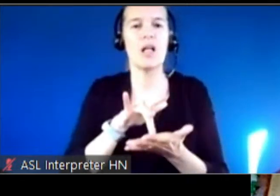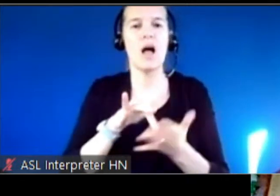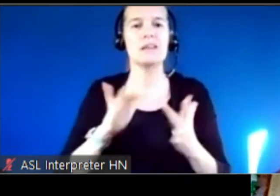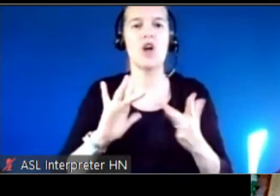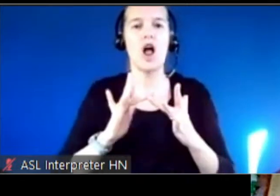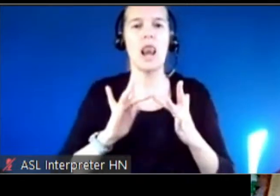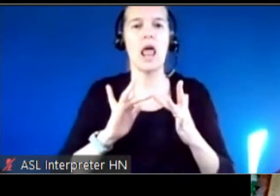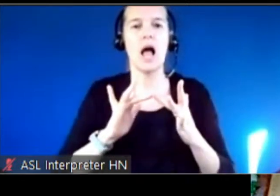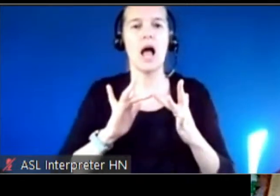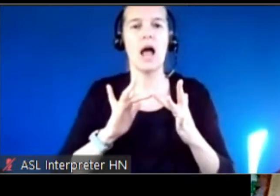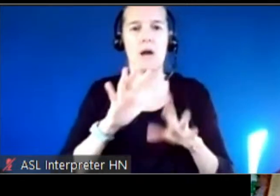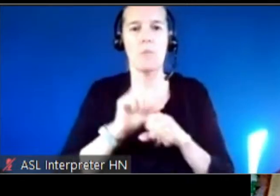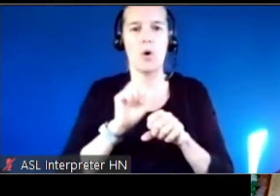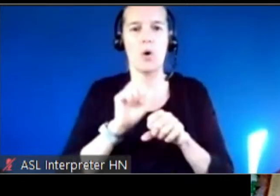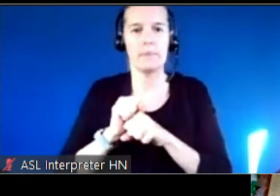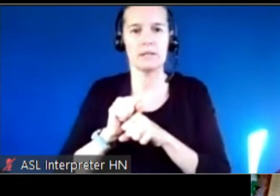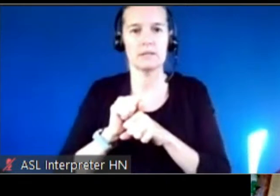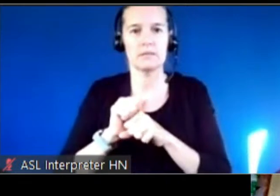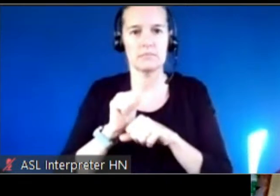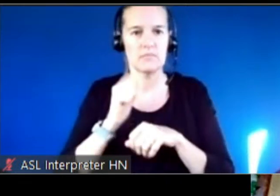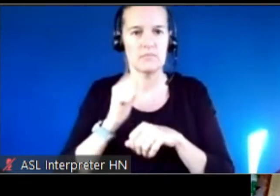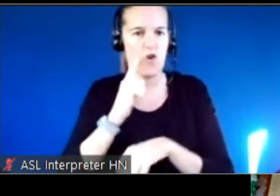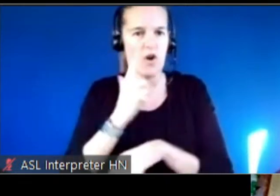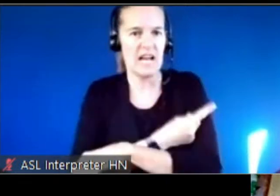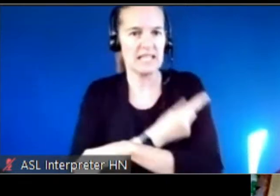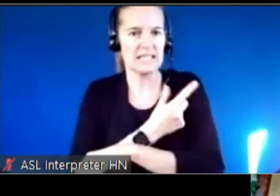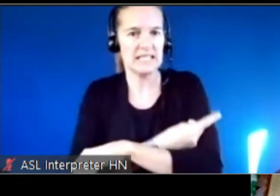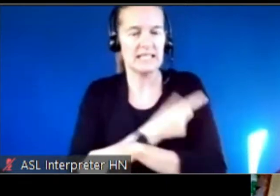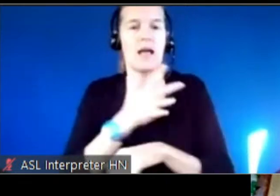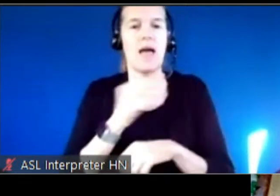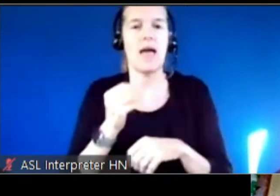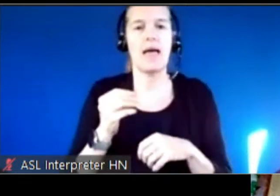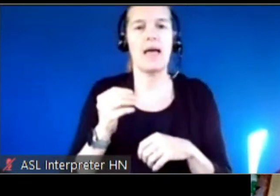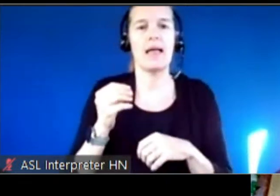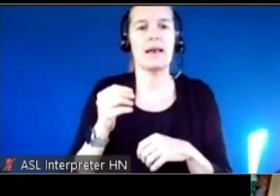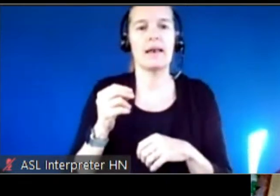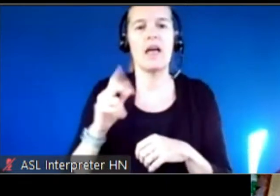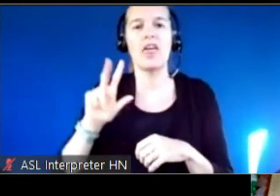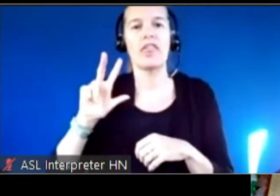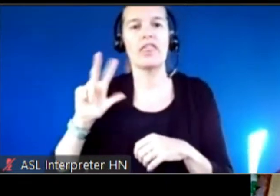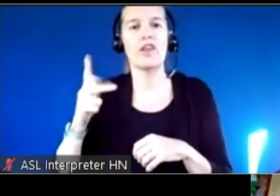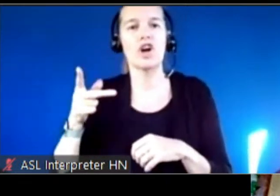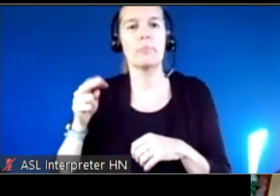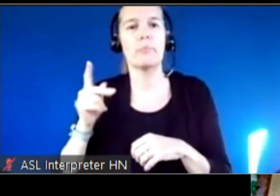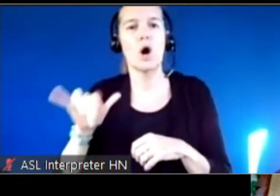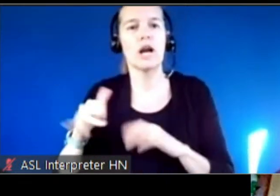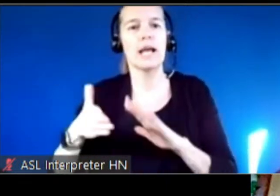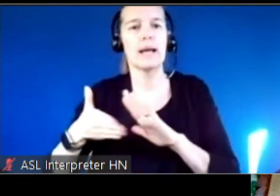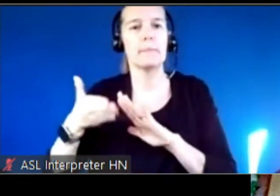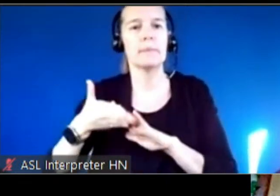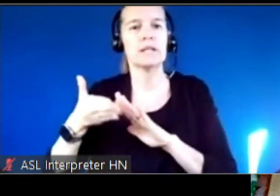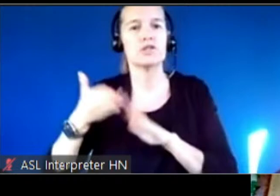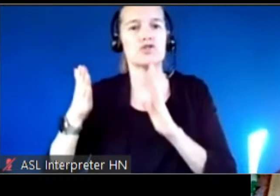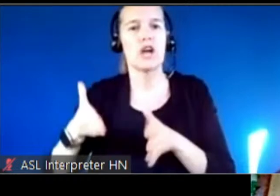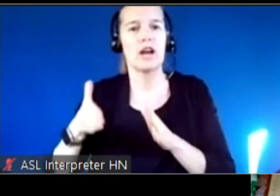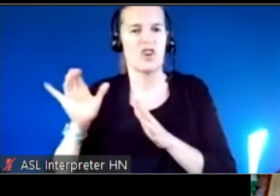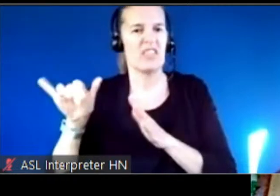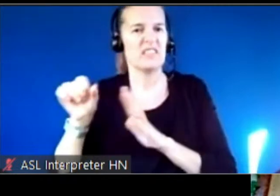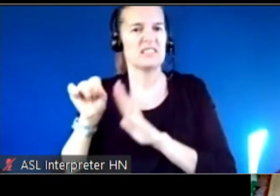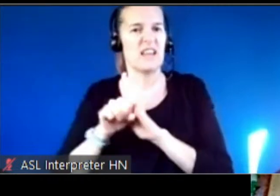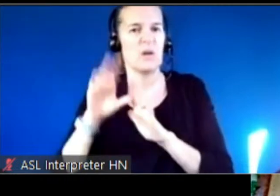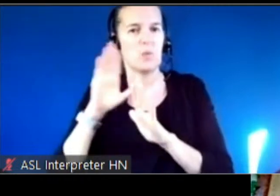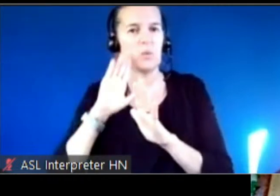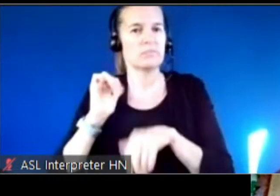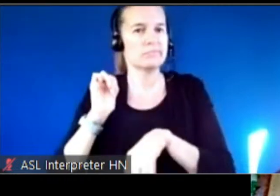appointments for vaccines, and along with this third-party administrator that the state is planning on implementing this